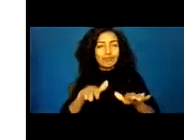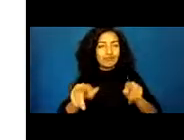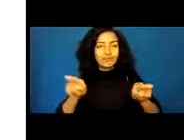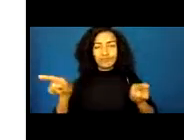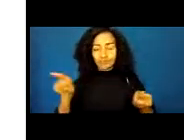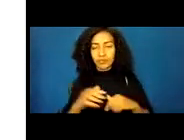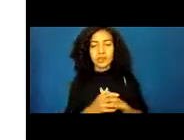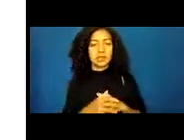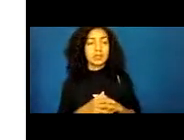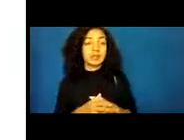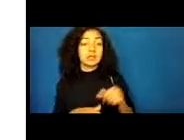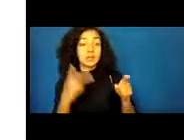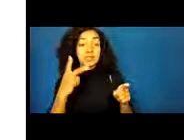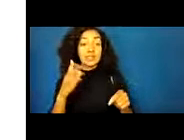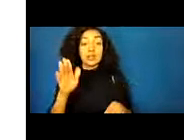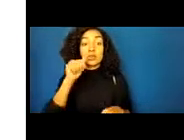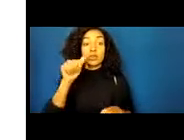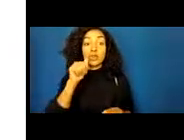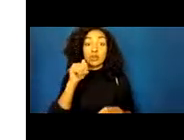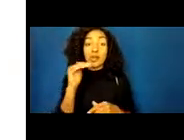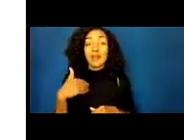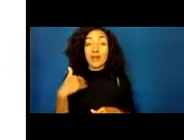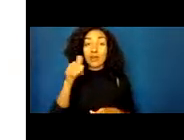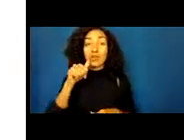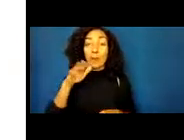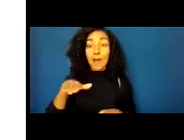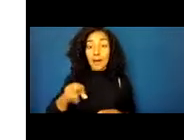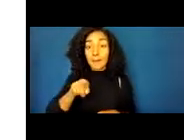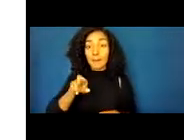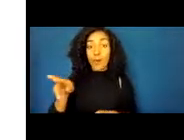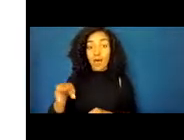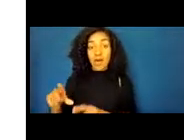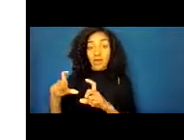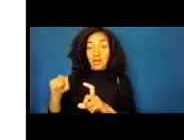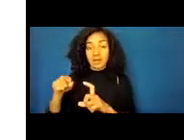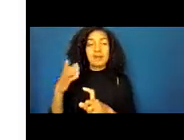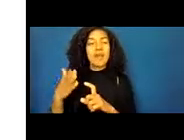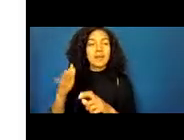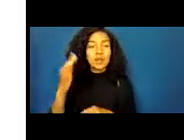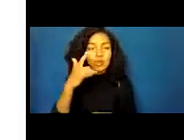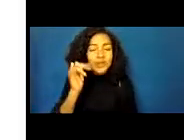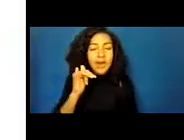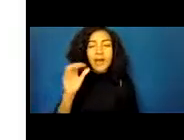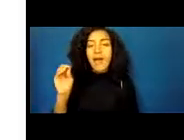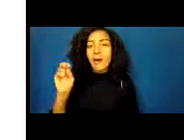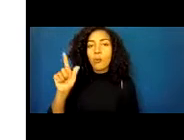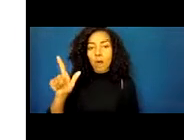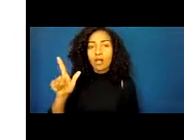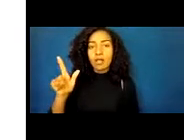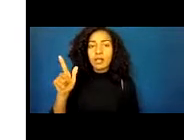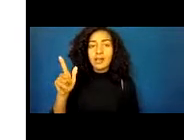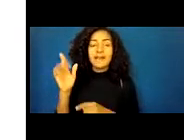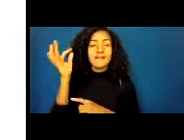And this little girl on the bottom right here, this may be even an owl feather. She's from the Yupik region, which